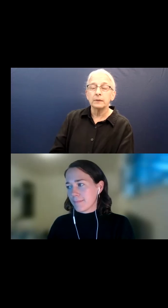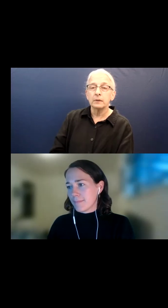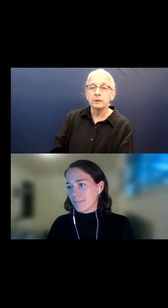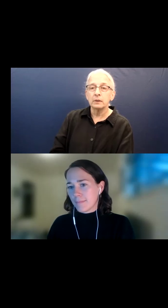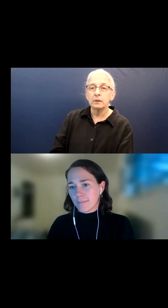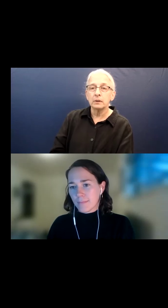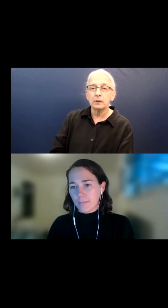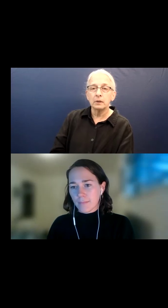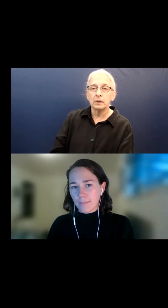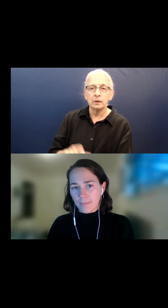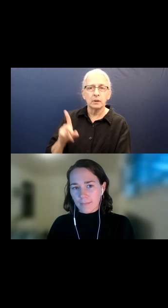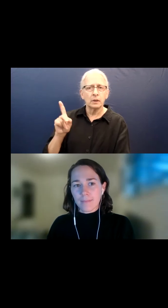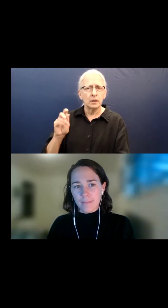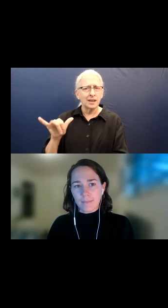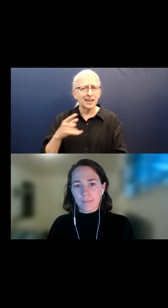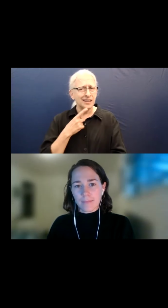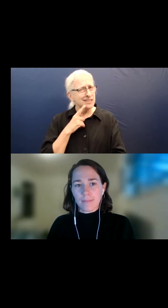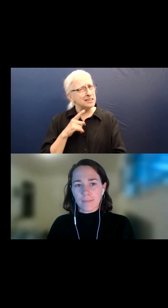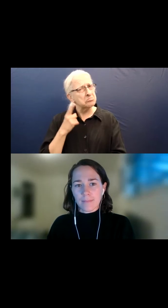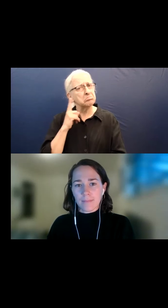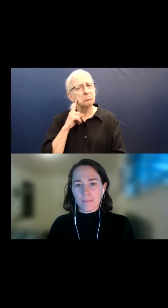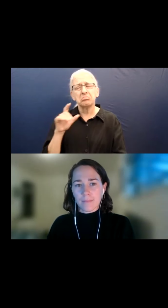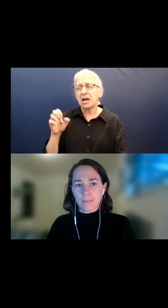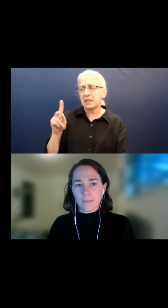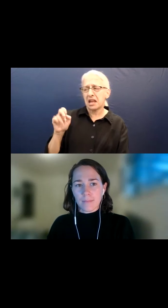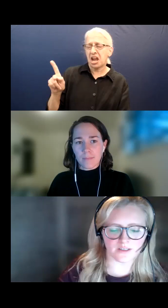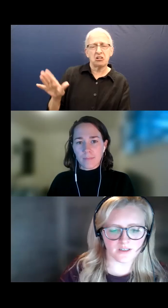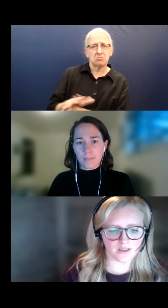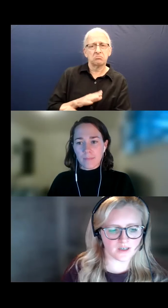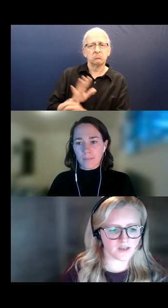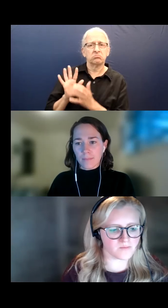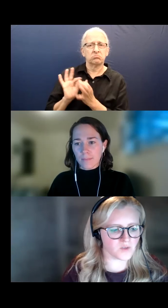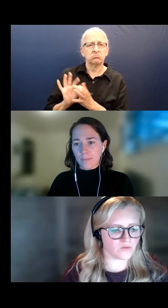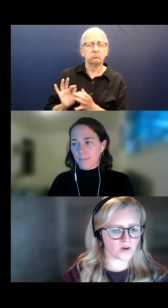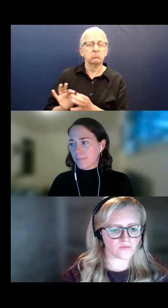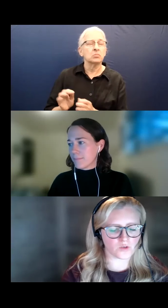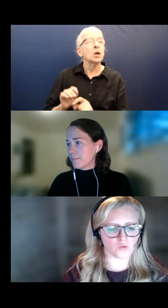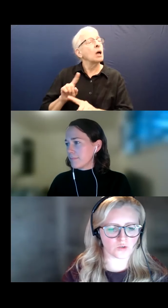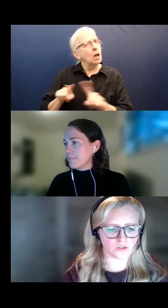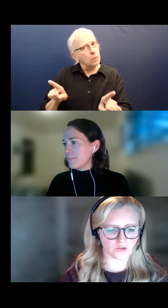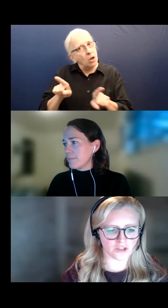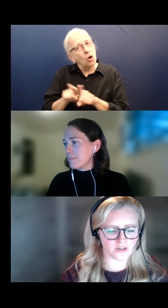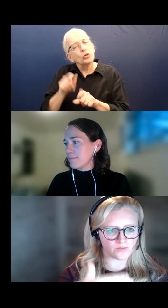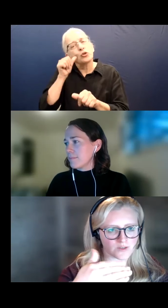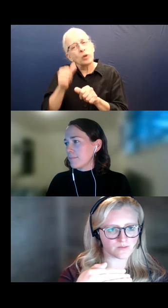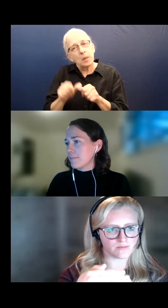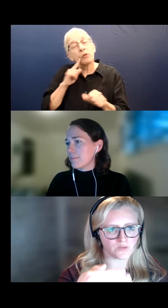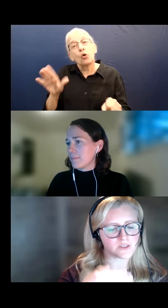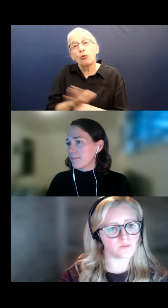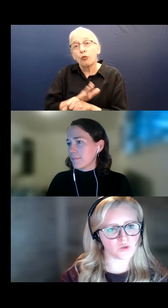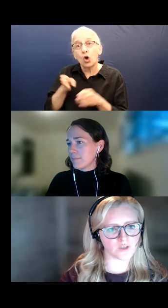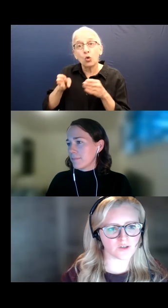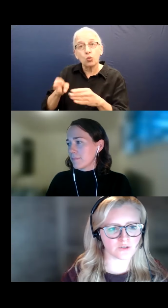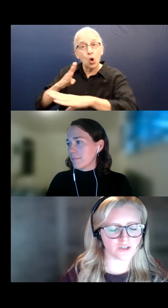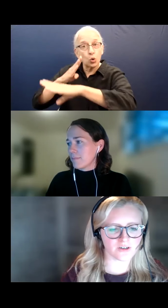I think that Eric pretty well covered it. I think the only other thing to keep in mind is that for a full road closure, if